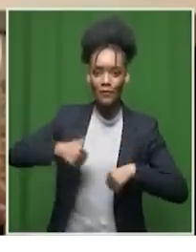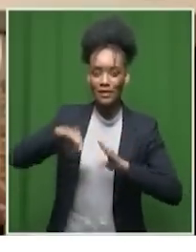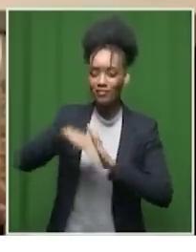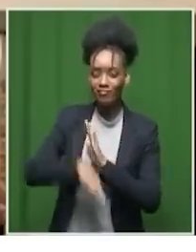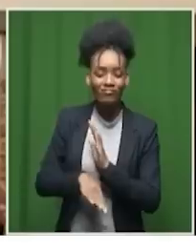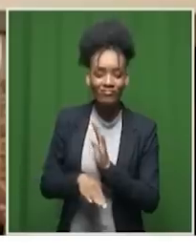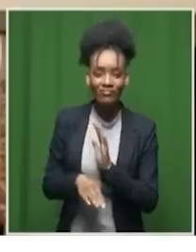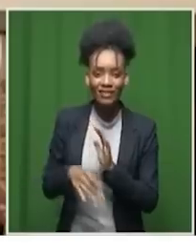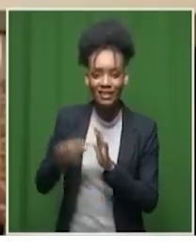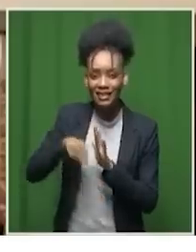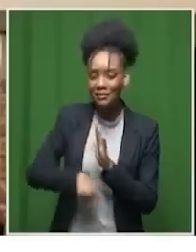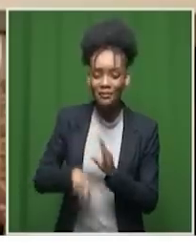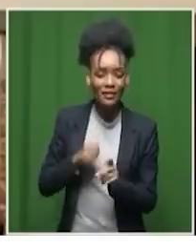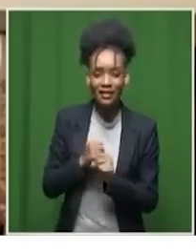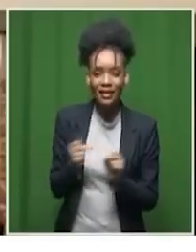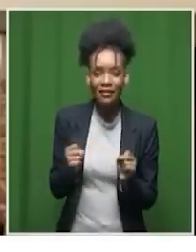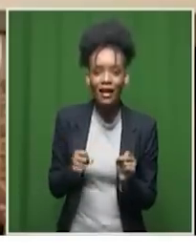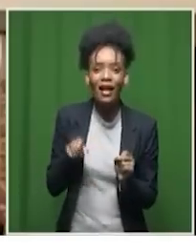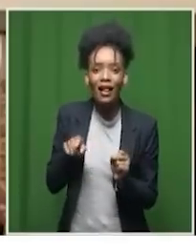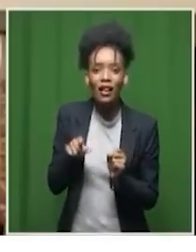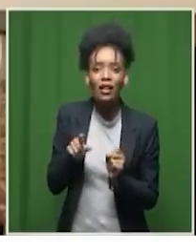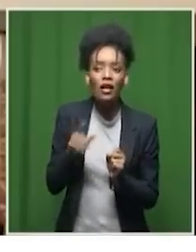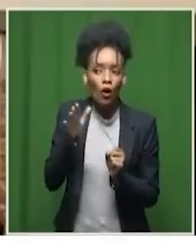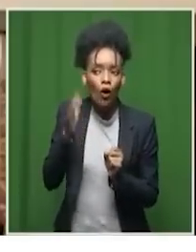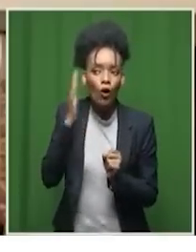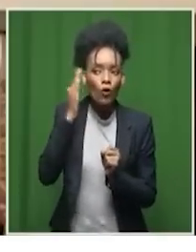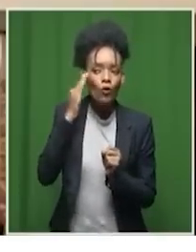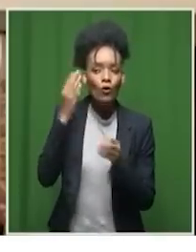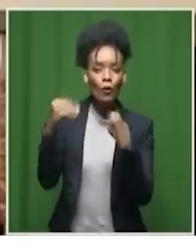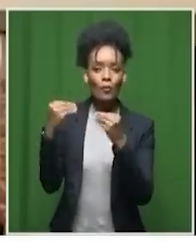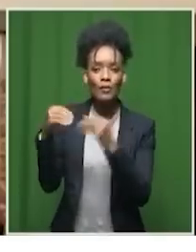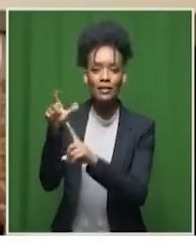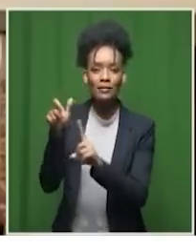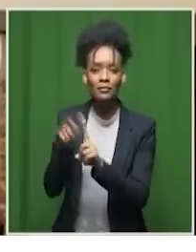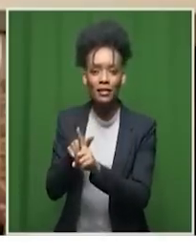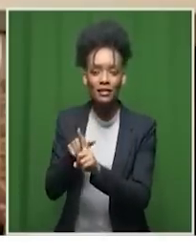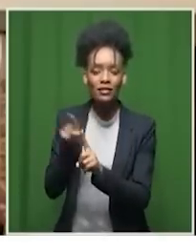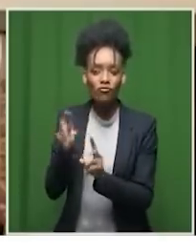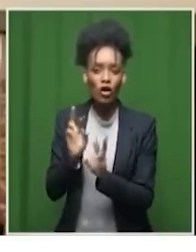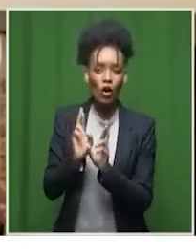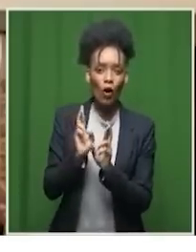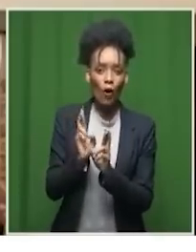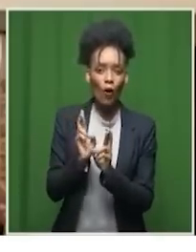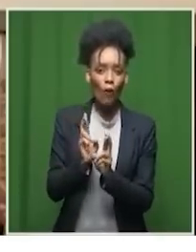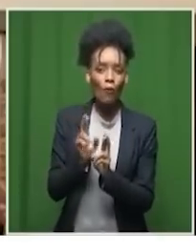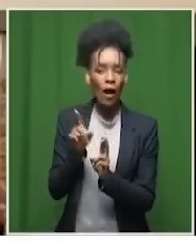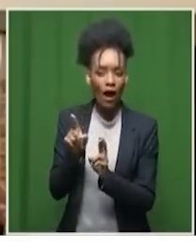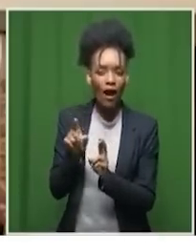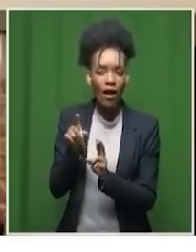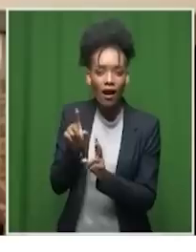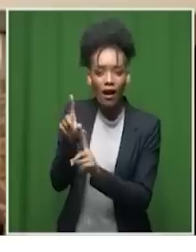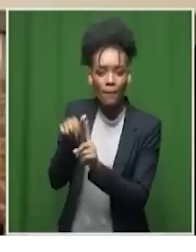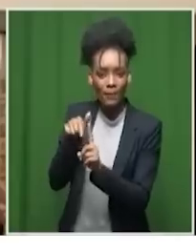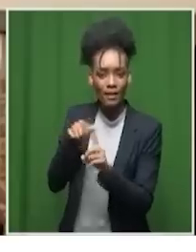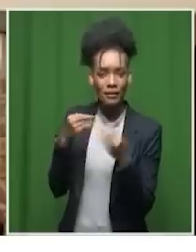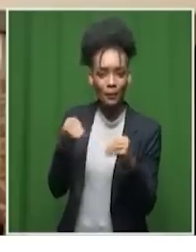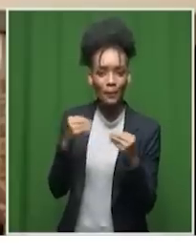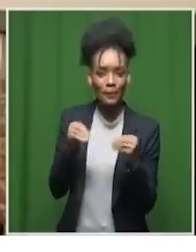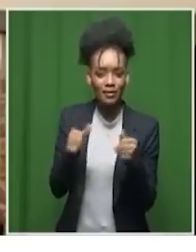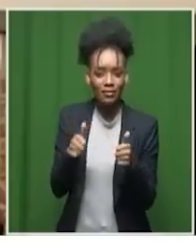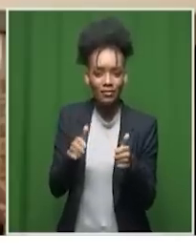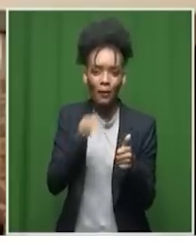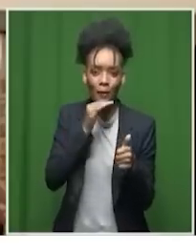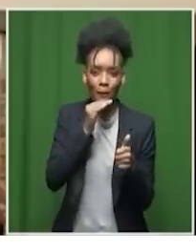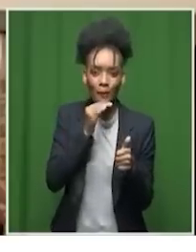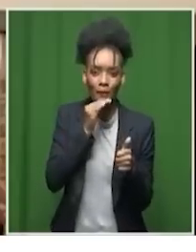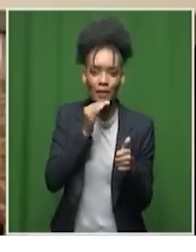were hoping that a pragmatist, in a way a social democrat, would tame the